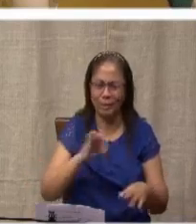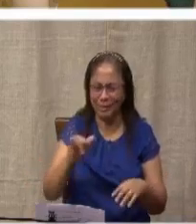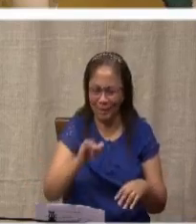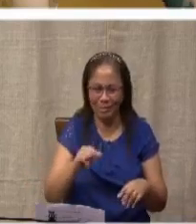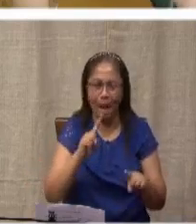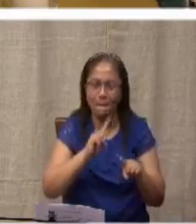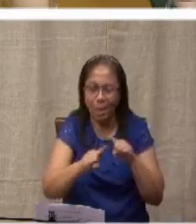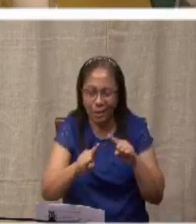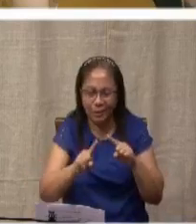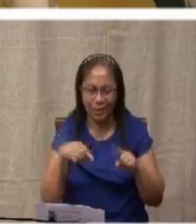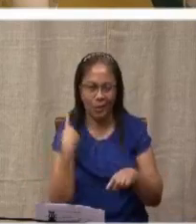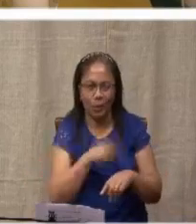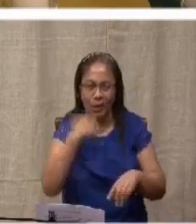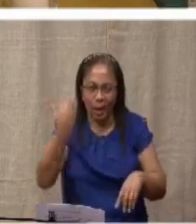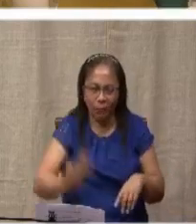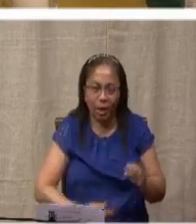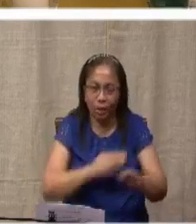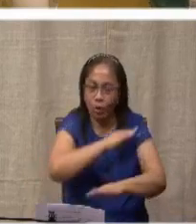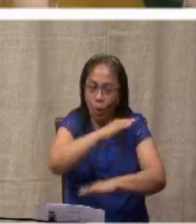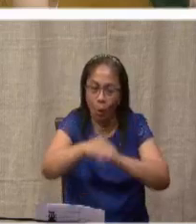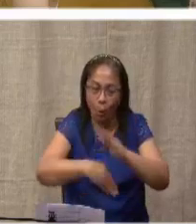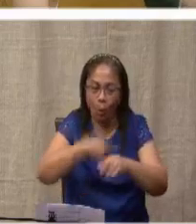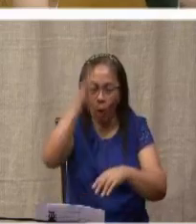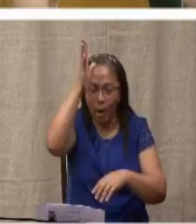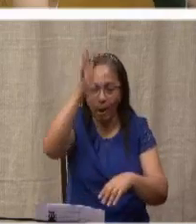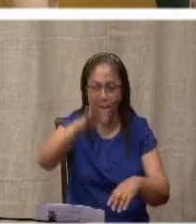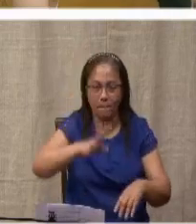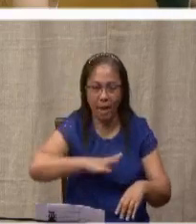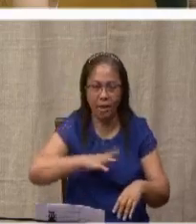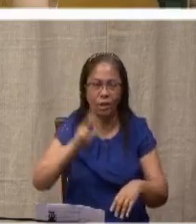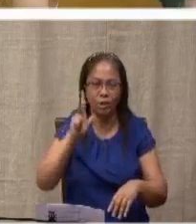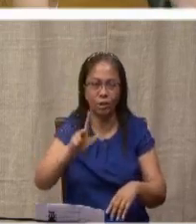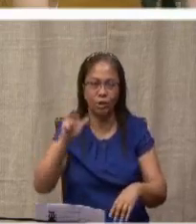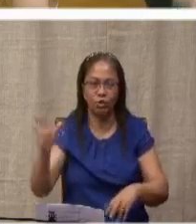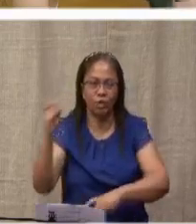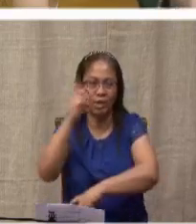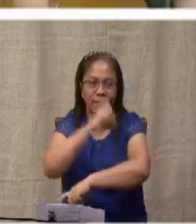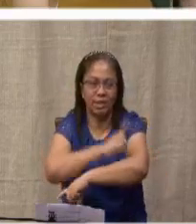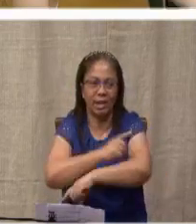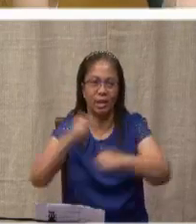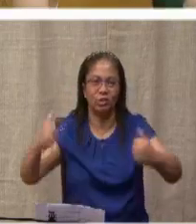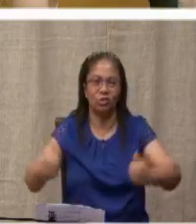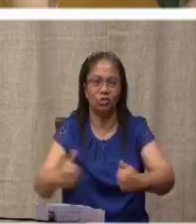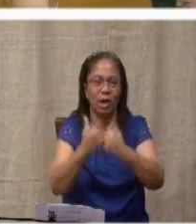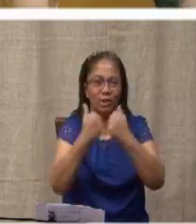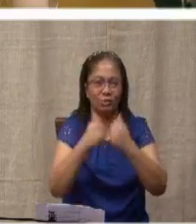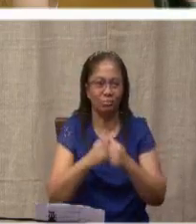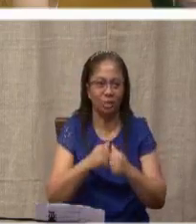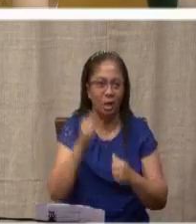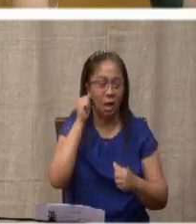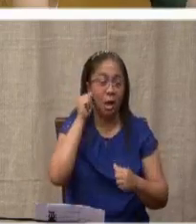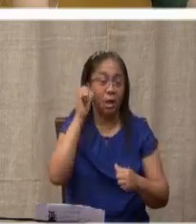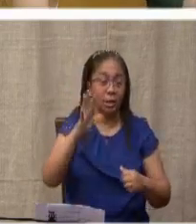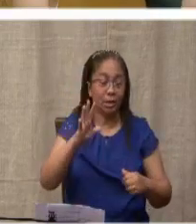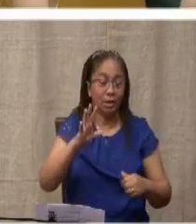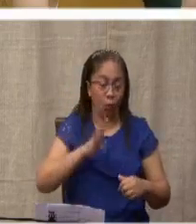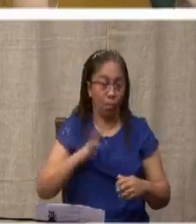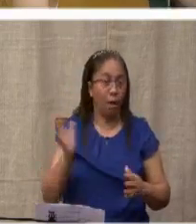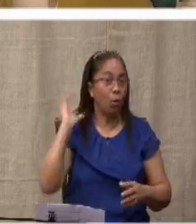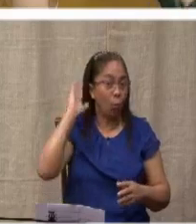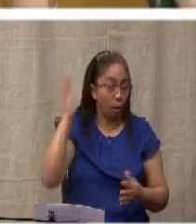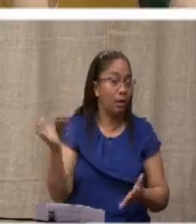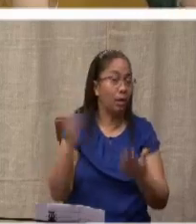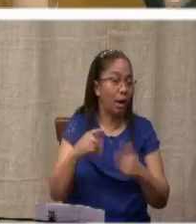invite all men to the 33 day challenge you know the women are going to come but the men have to be invited